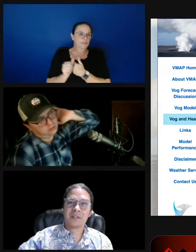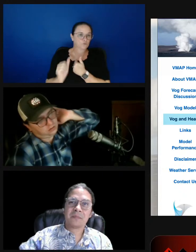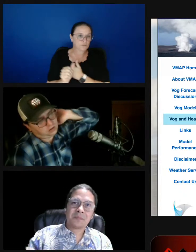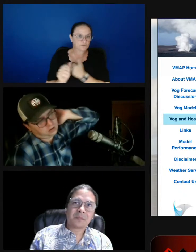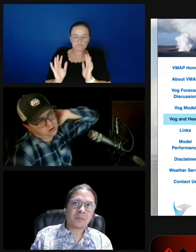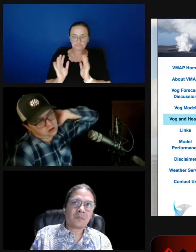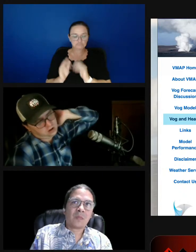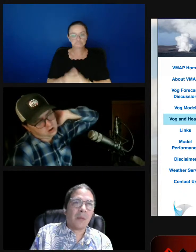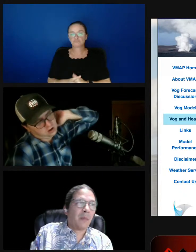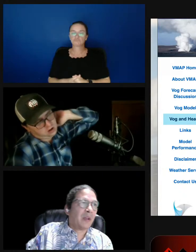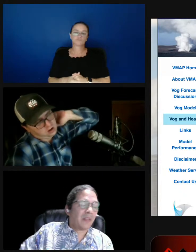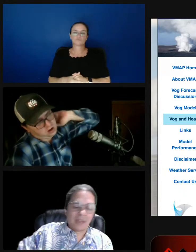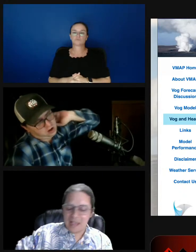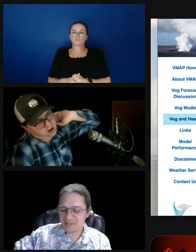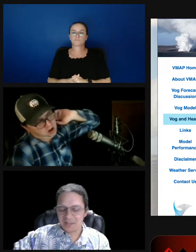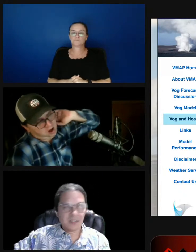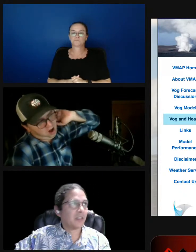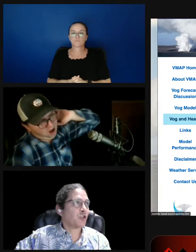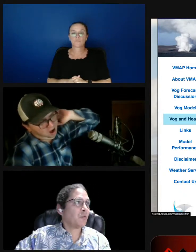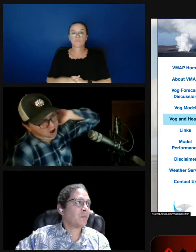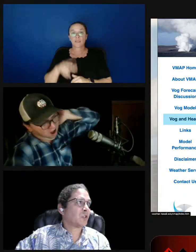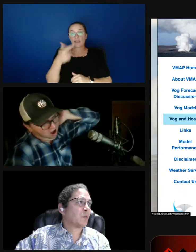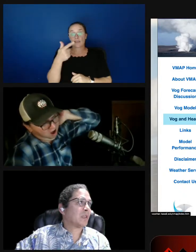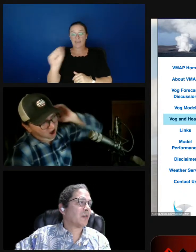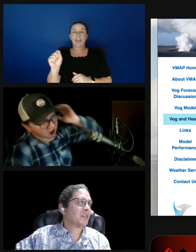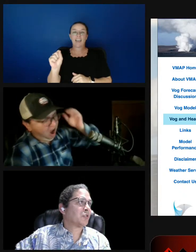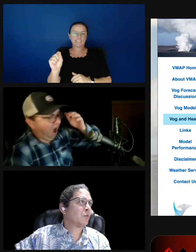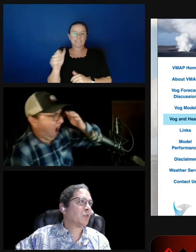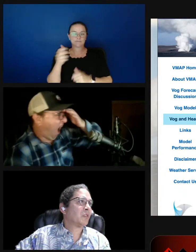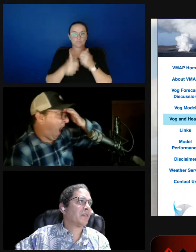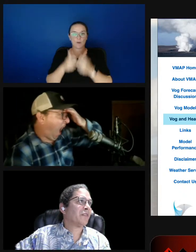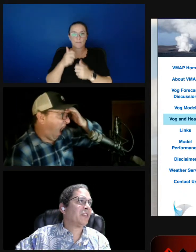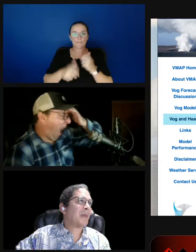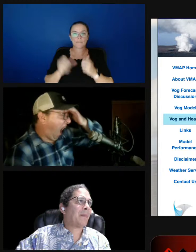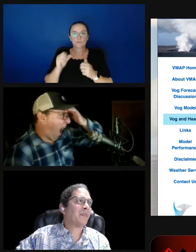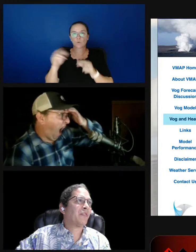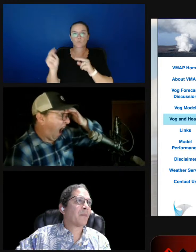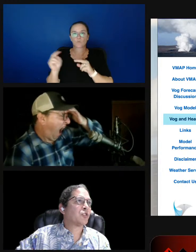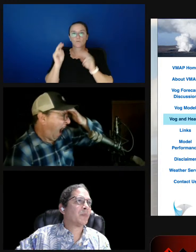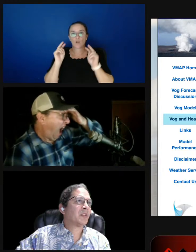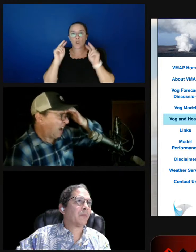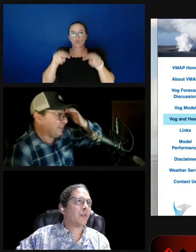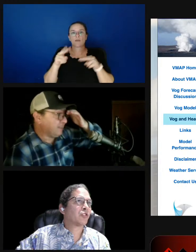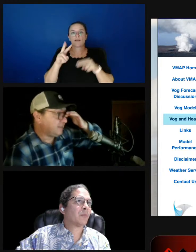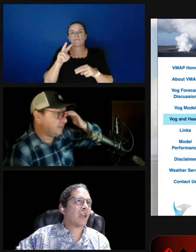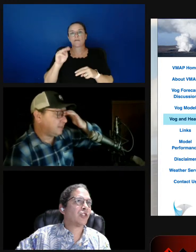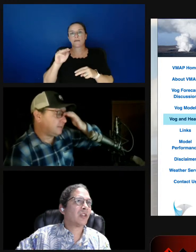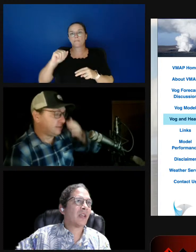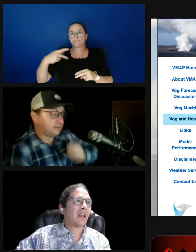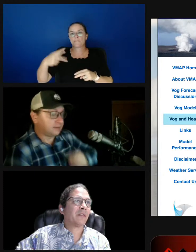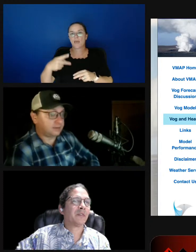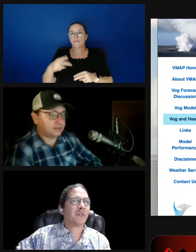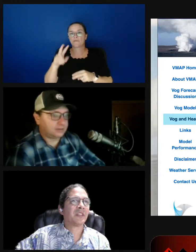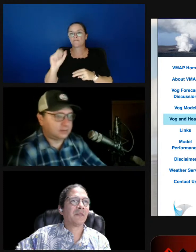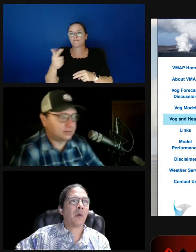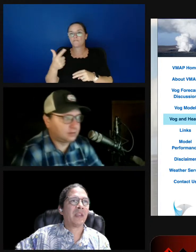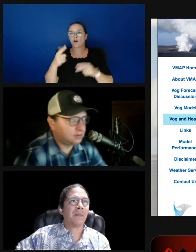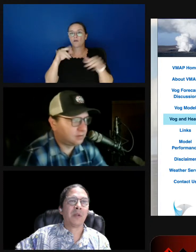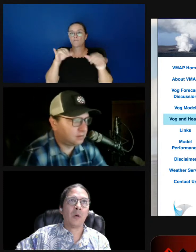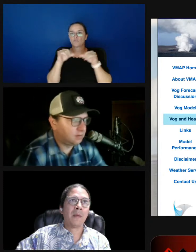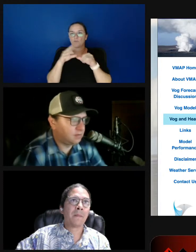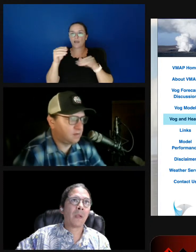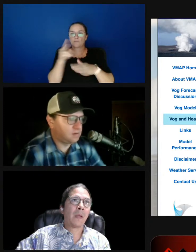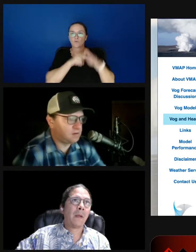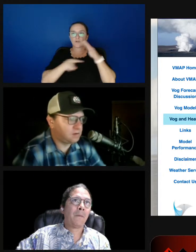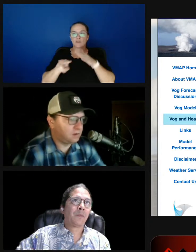all, in fact. But the gas is an issue. So we turn, as usual, to the VMAP, VOG Measurement and Prediction Project out of University of Hawaii